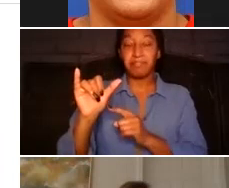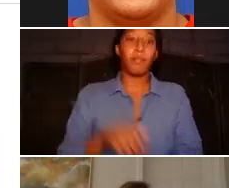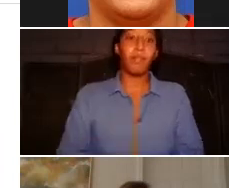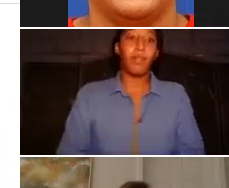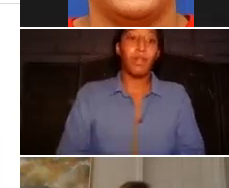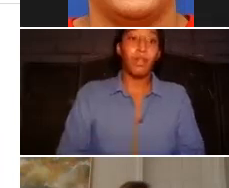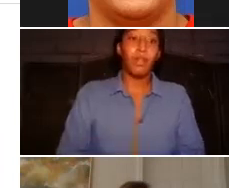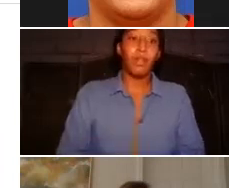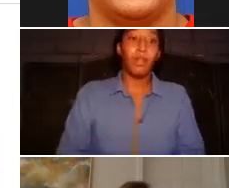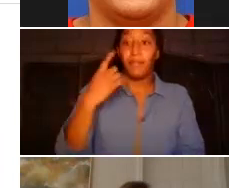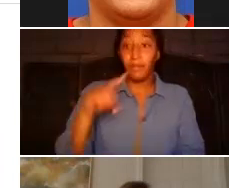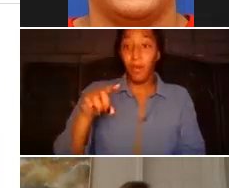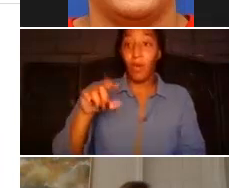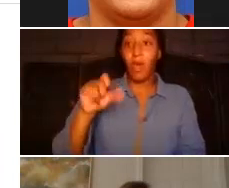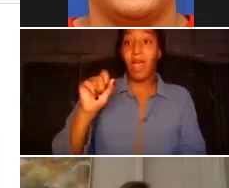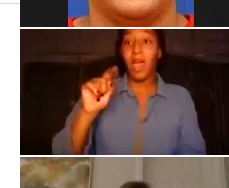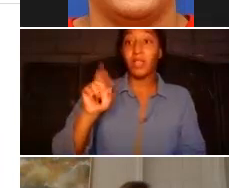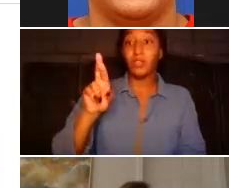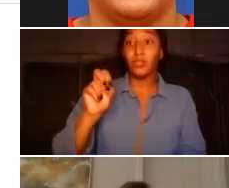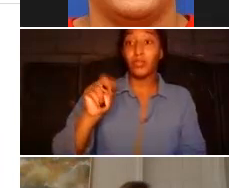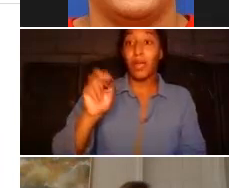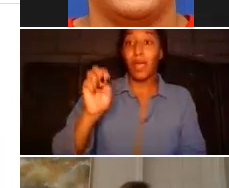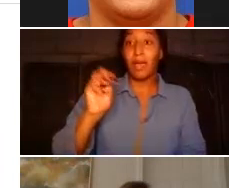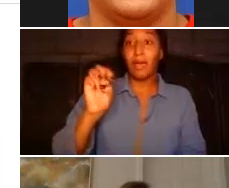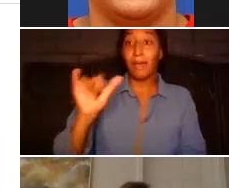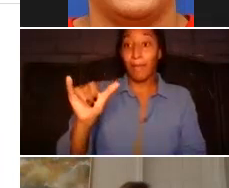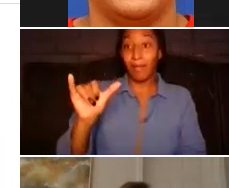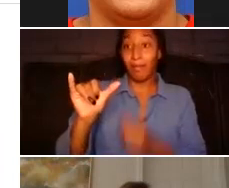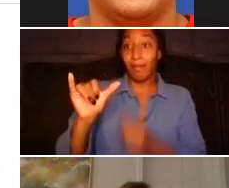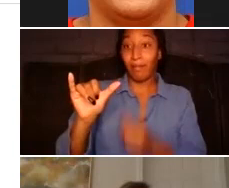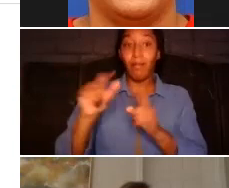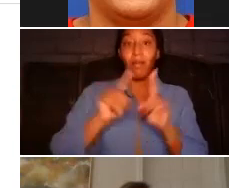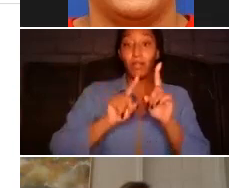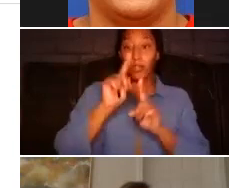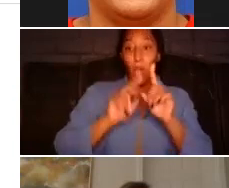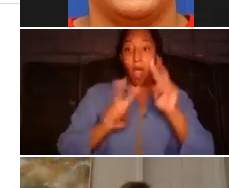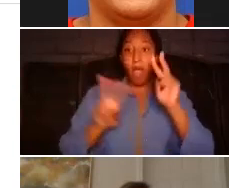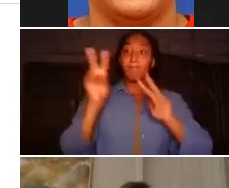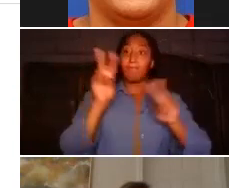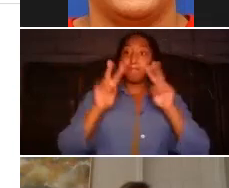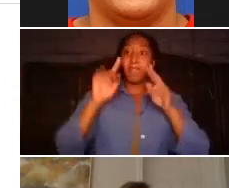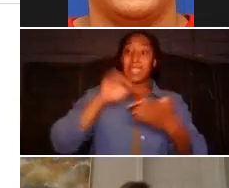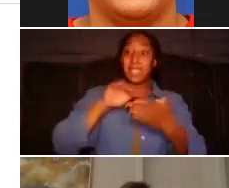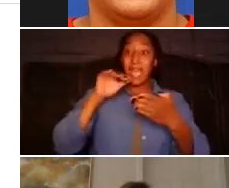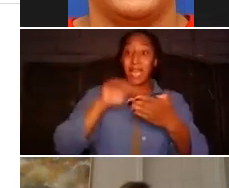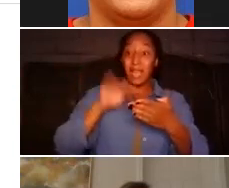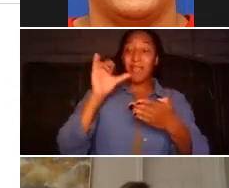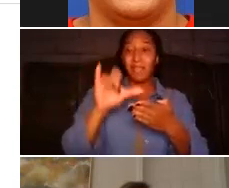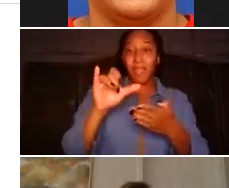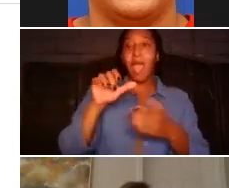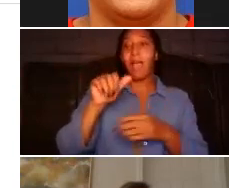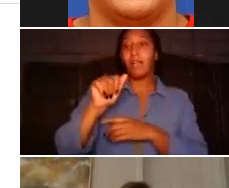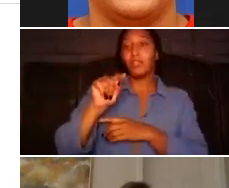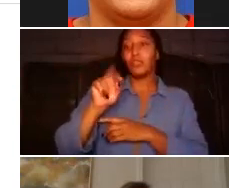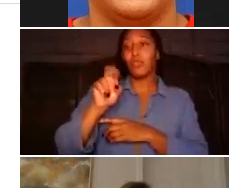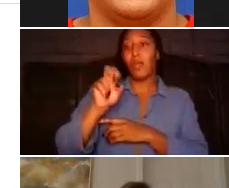so for the astronomy overview, you will review the notes and the videos on your own. You